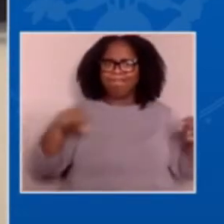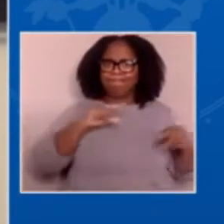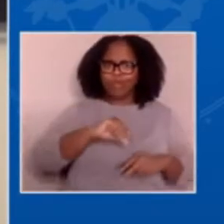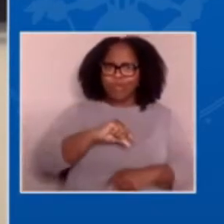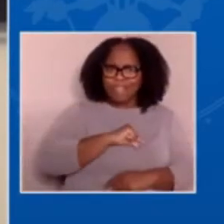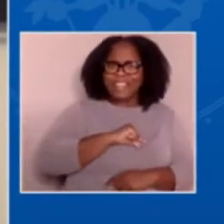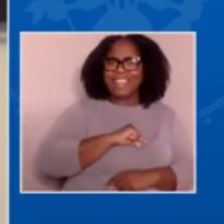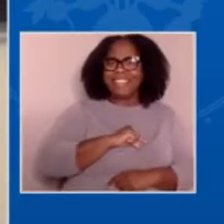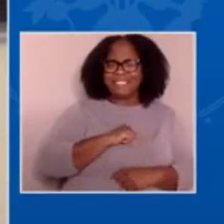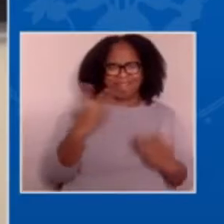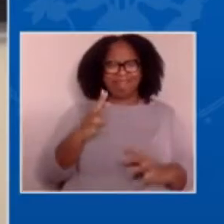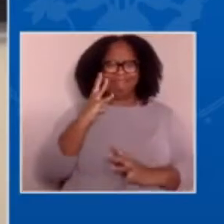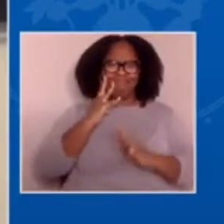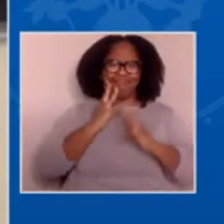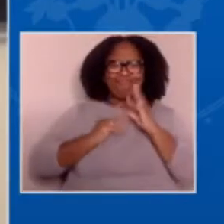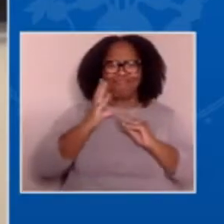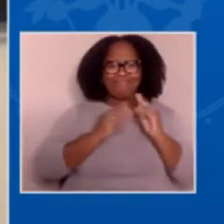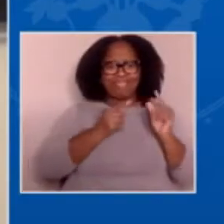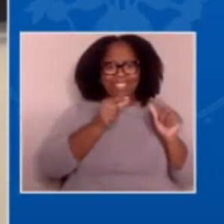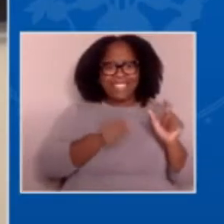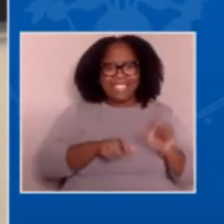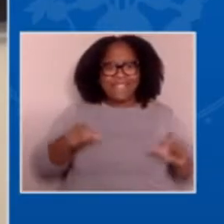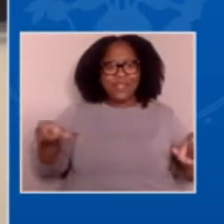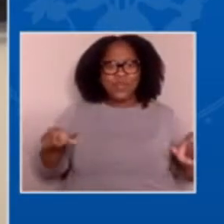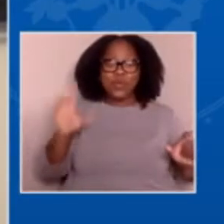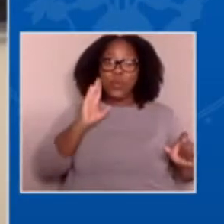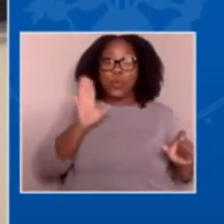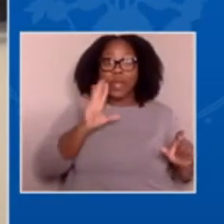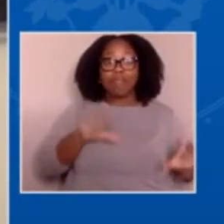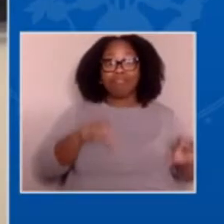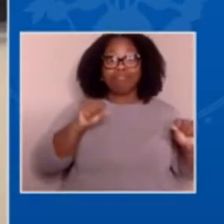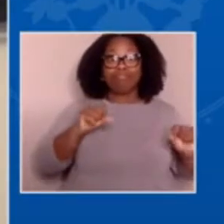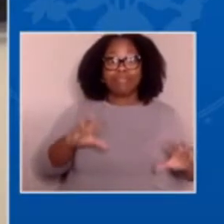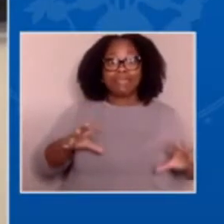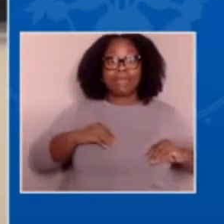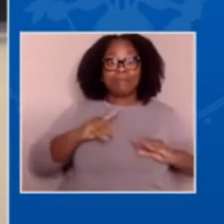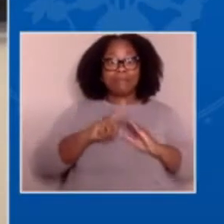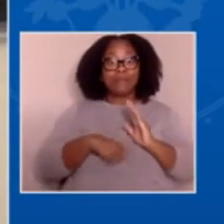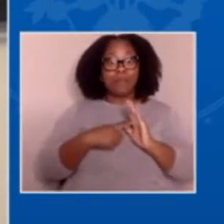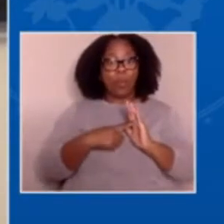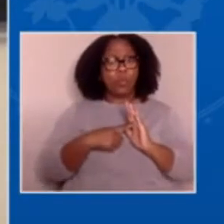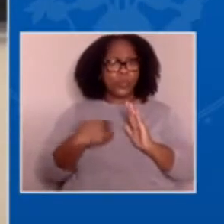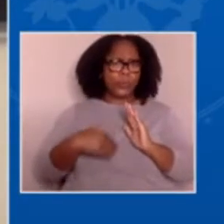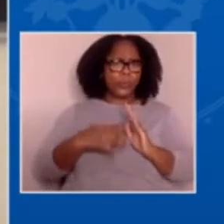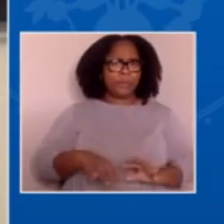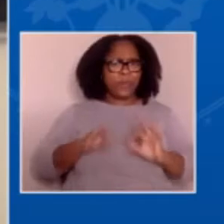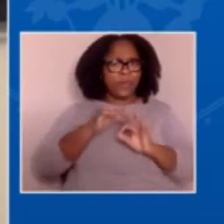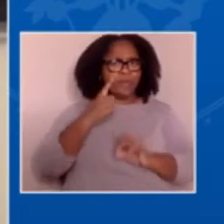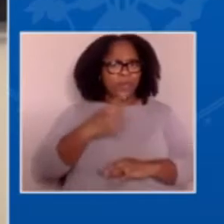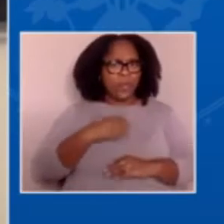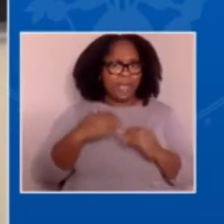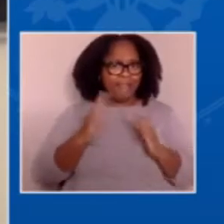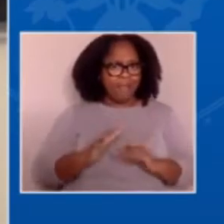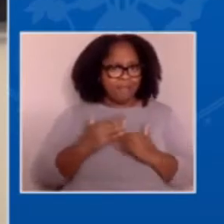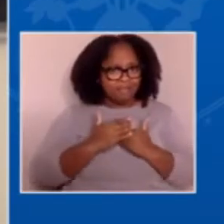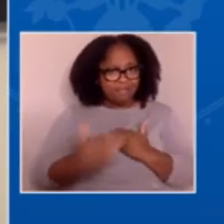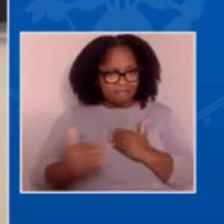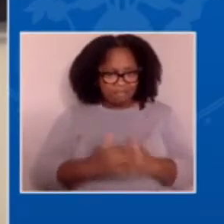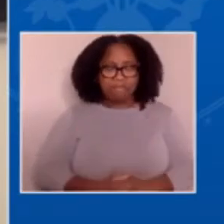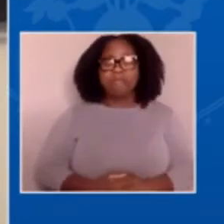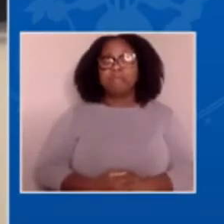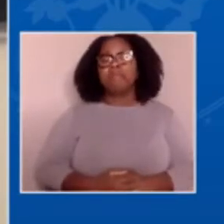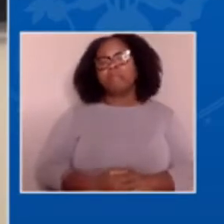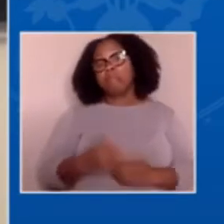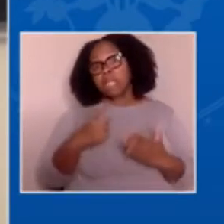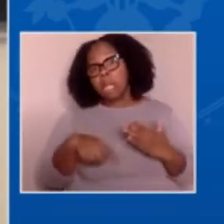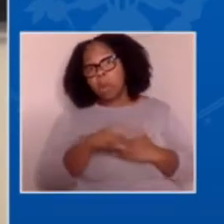experienced uh individuals who will be filling important roles in the white house uh uh moving forward uh and as we look ahead to next